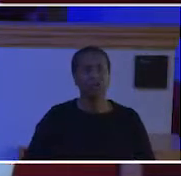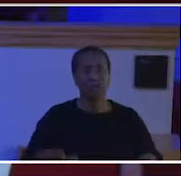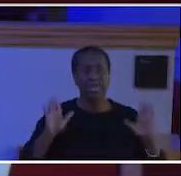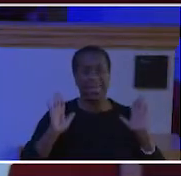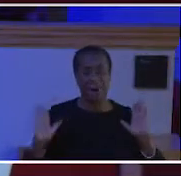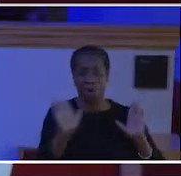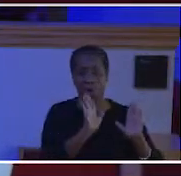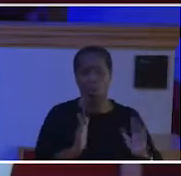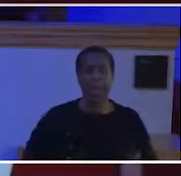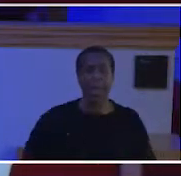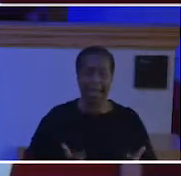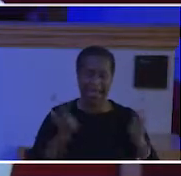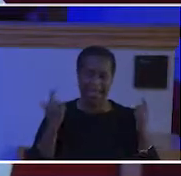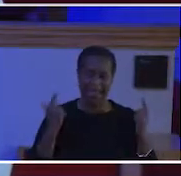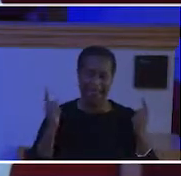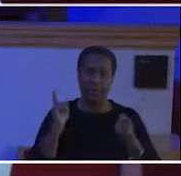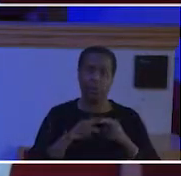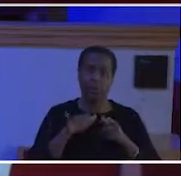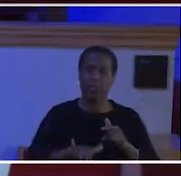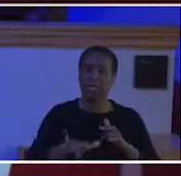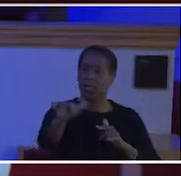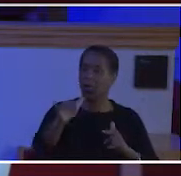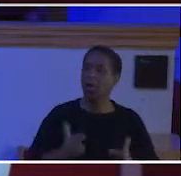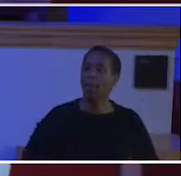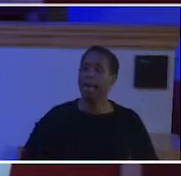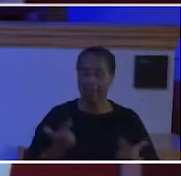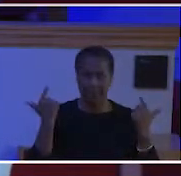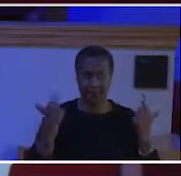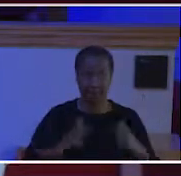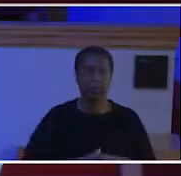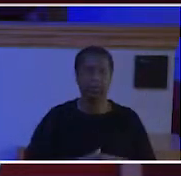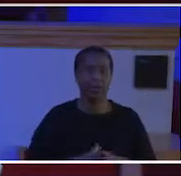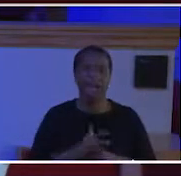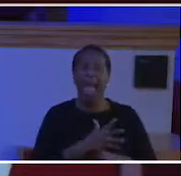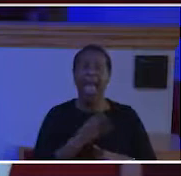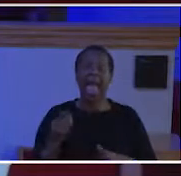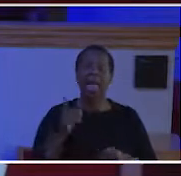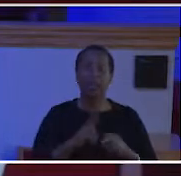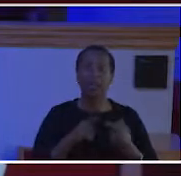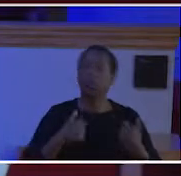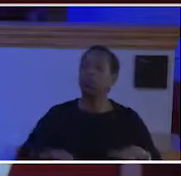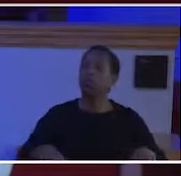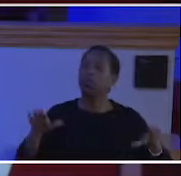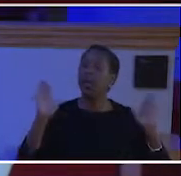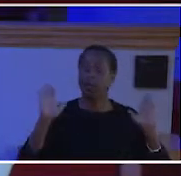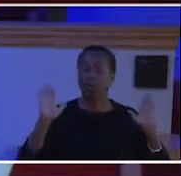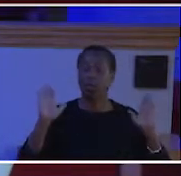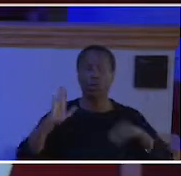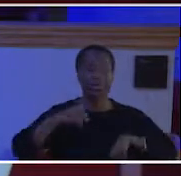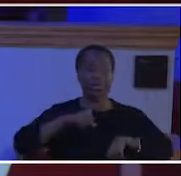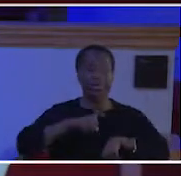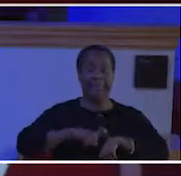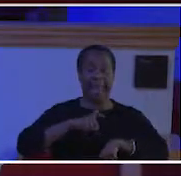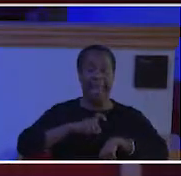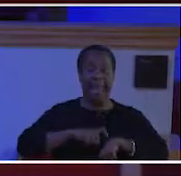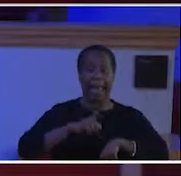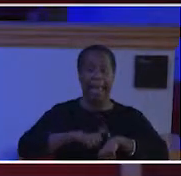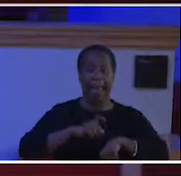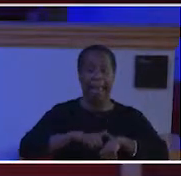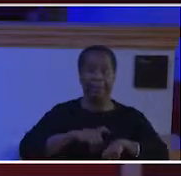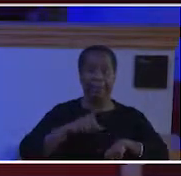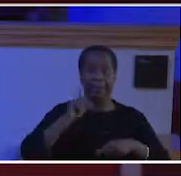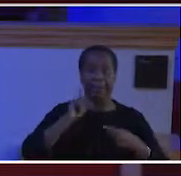life to eternal life and to surrender time to your